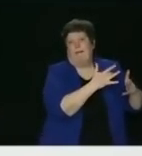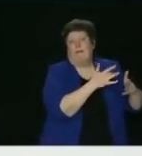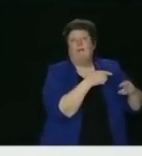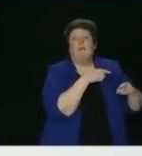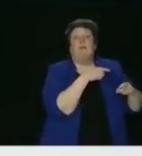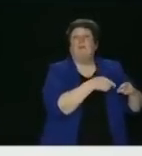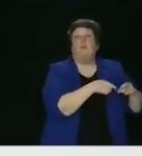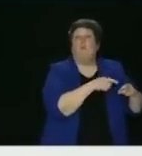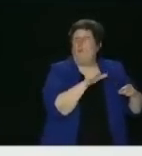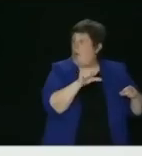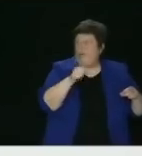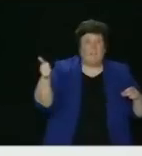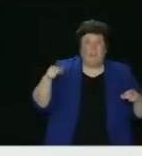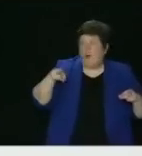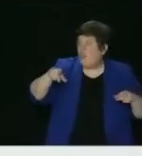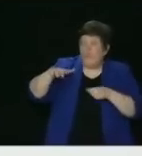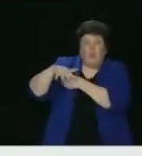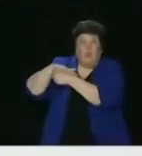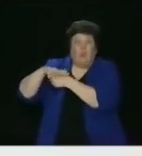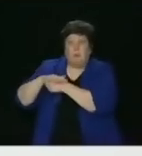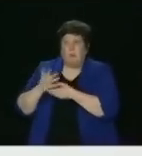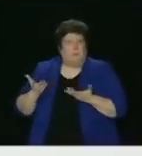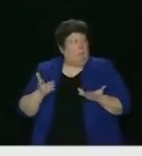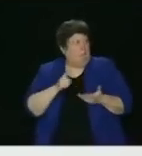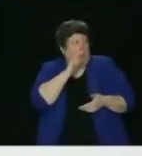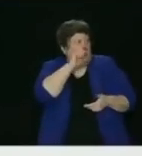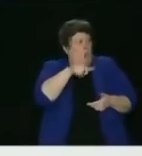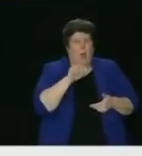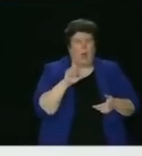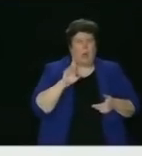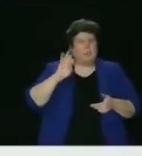of additional RCMP